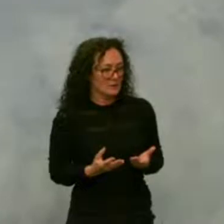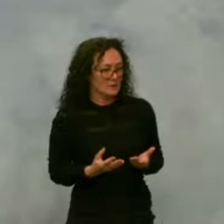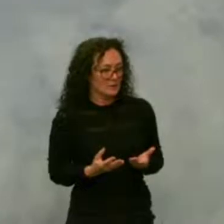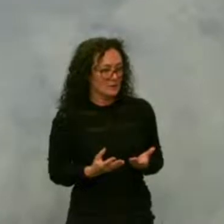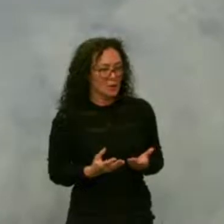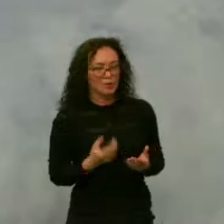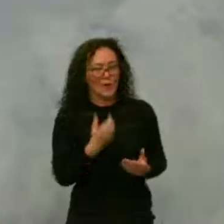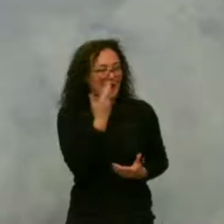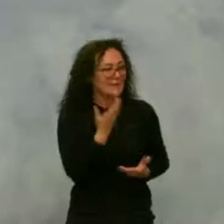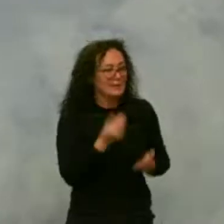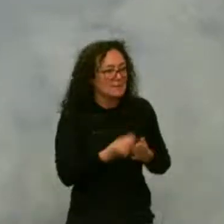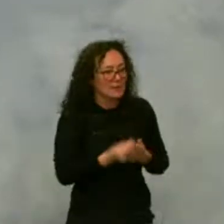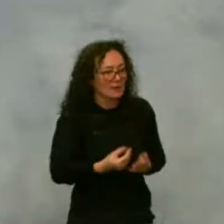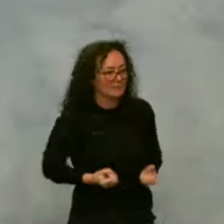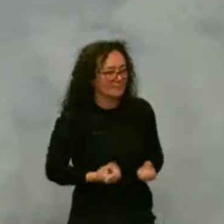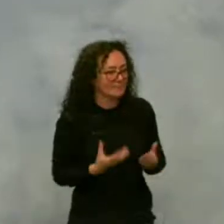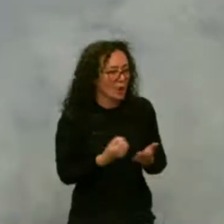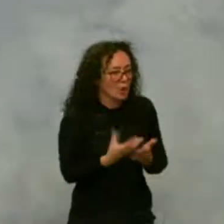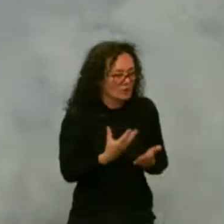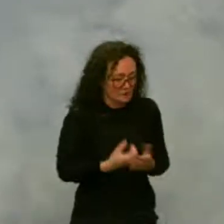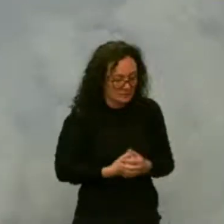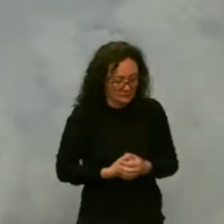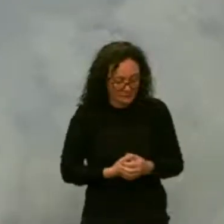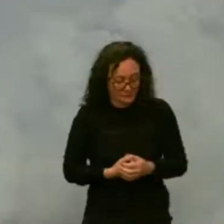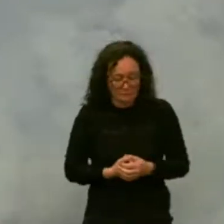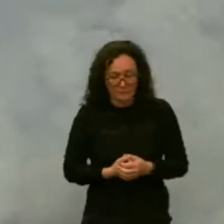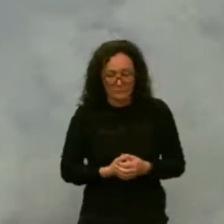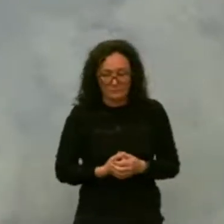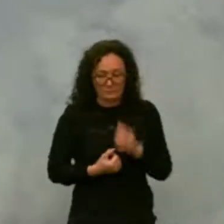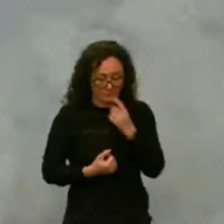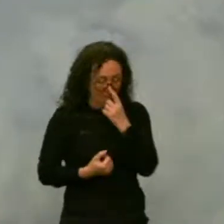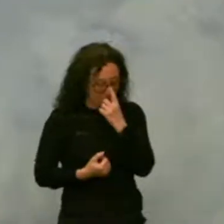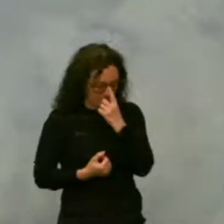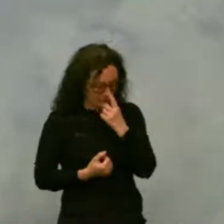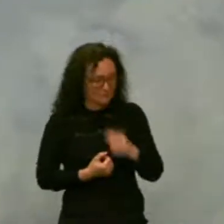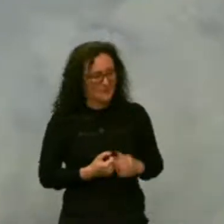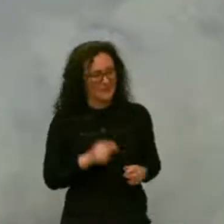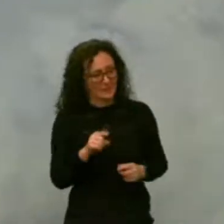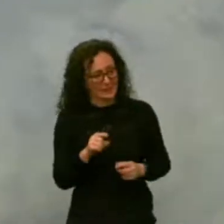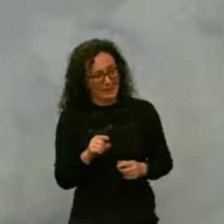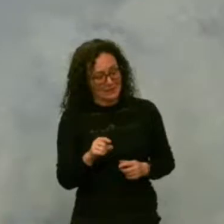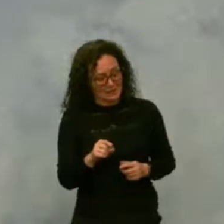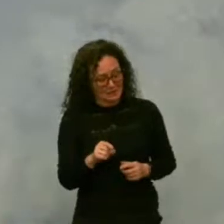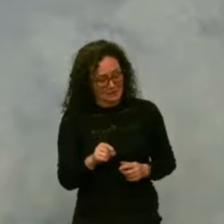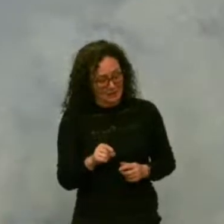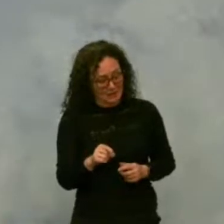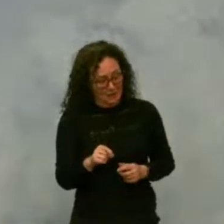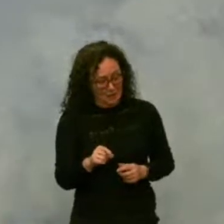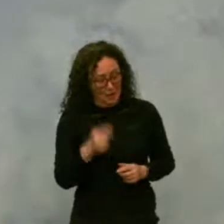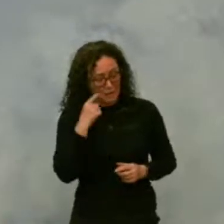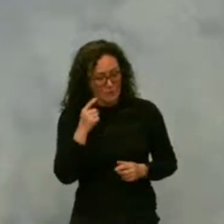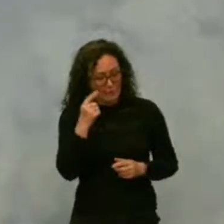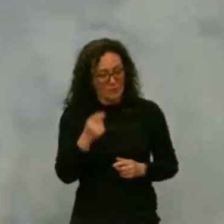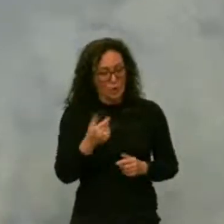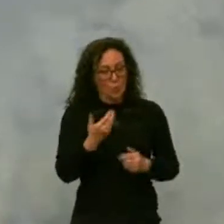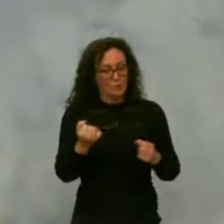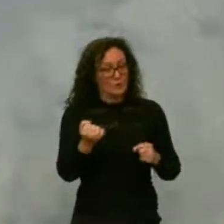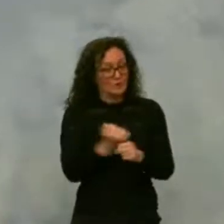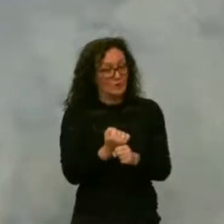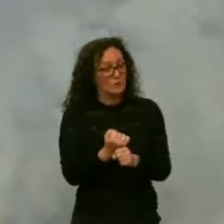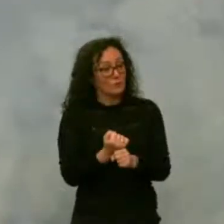day-to-day running costs. And that borrowing requirement covers borrowing that we required to take for previous year's capital programmes as